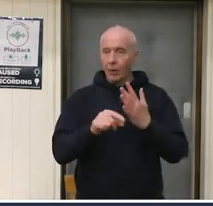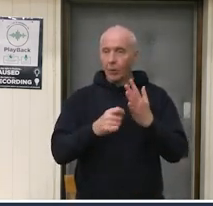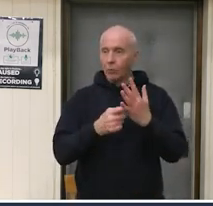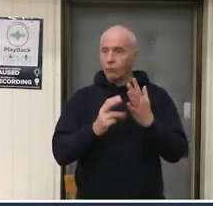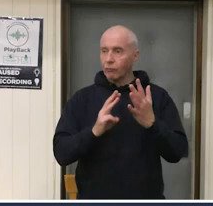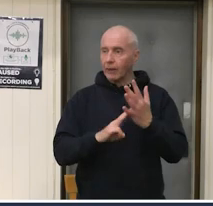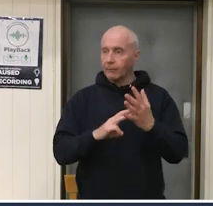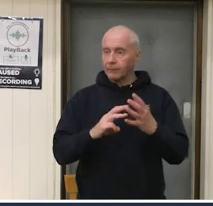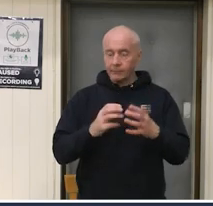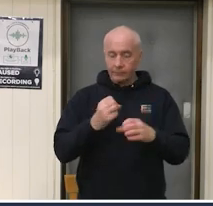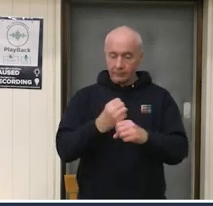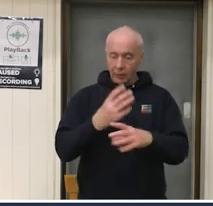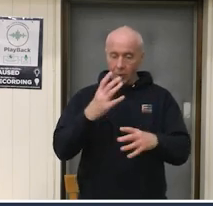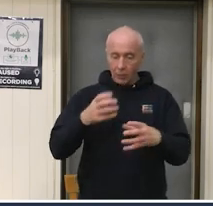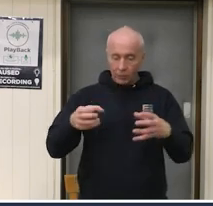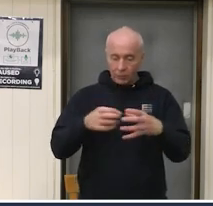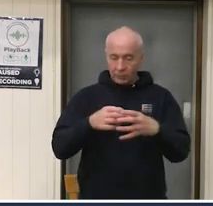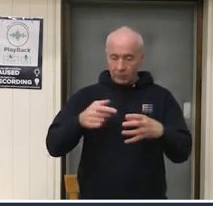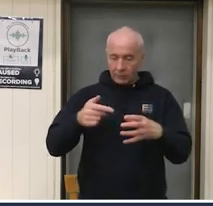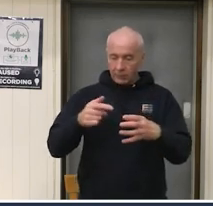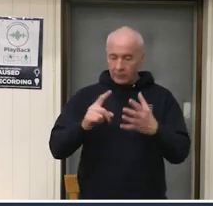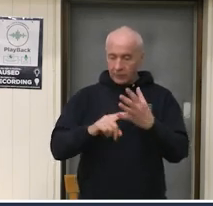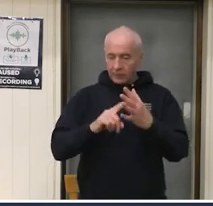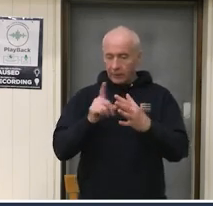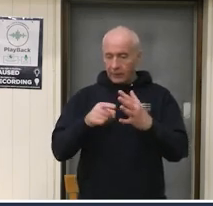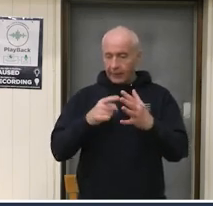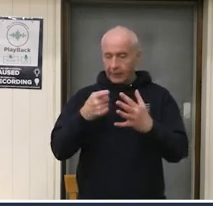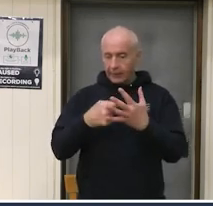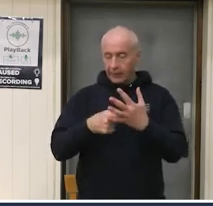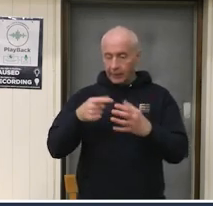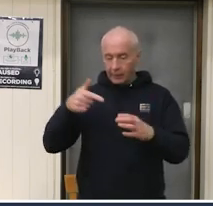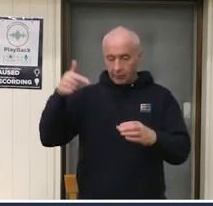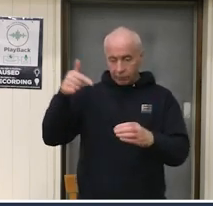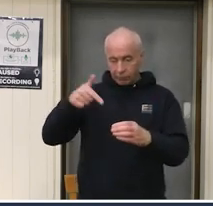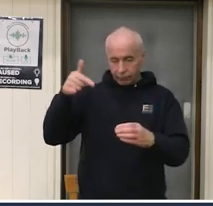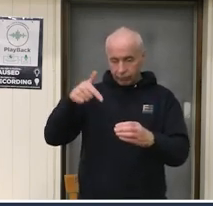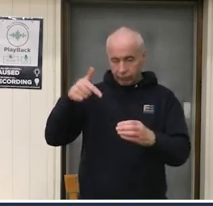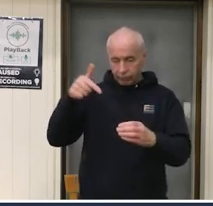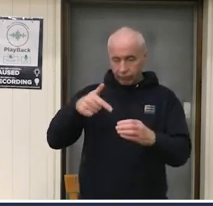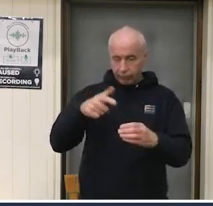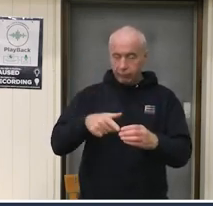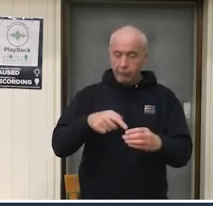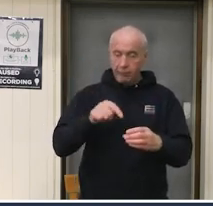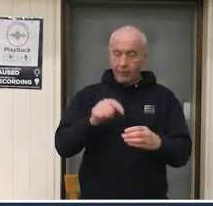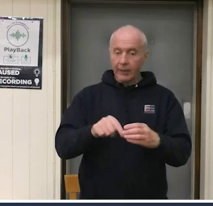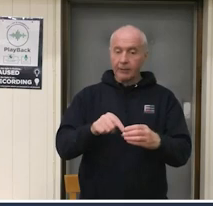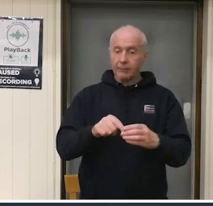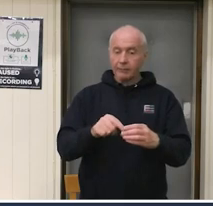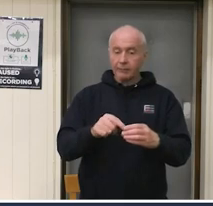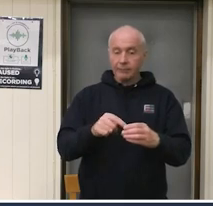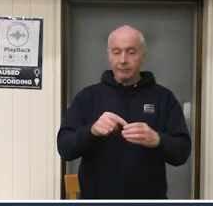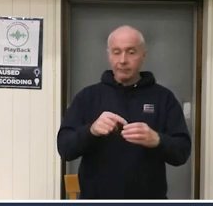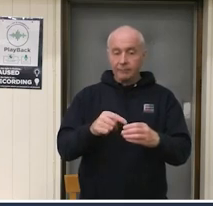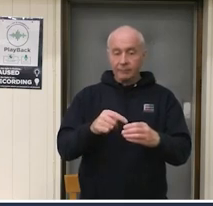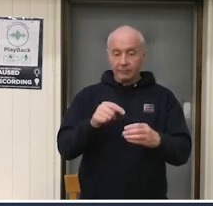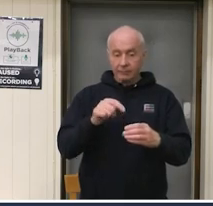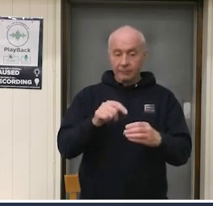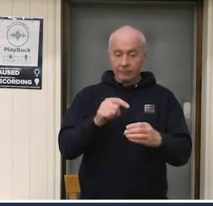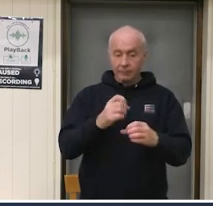into that gold can. There's nothing magic about it. Basically, those lasers make that gold can hot. Hot things